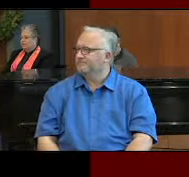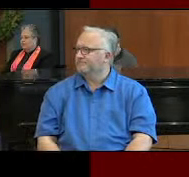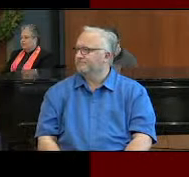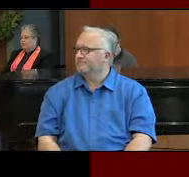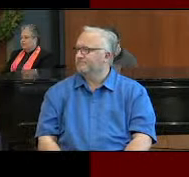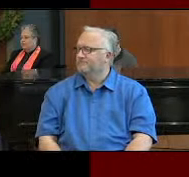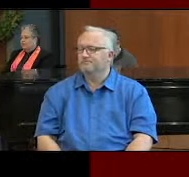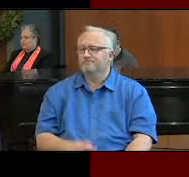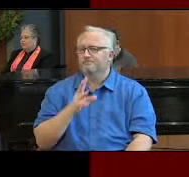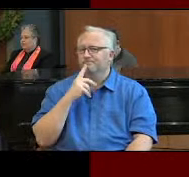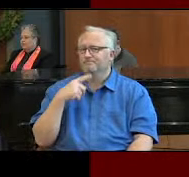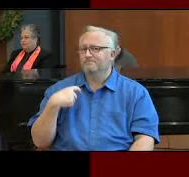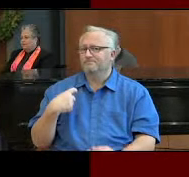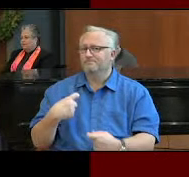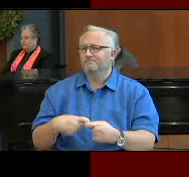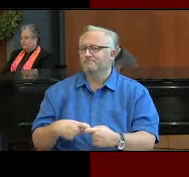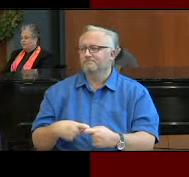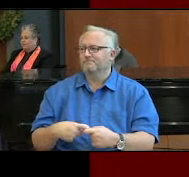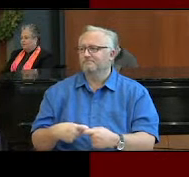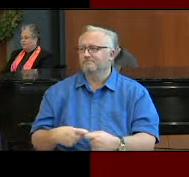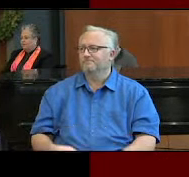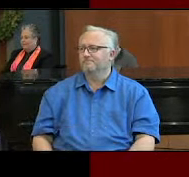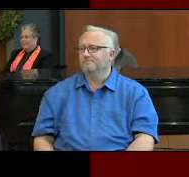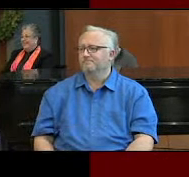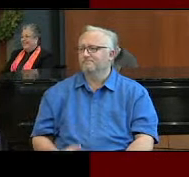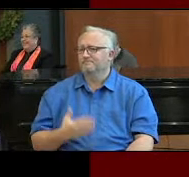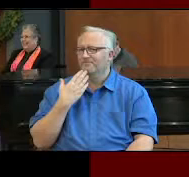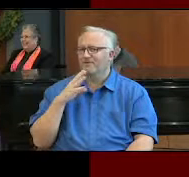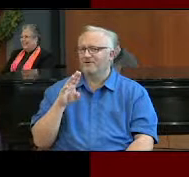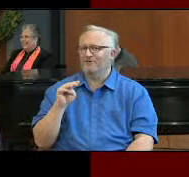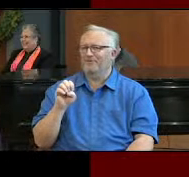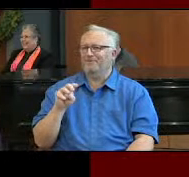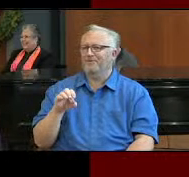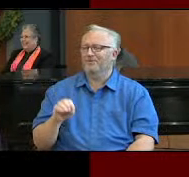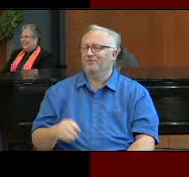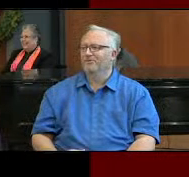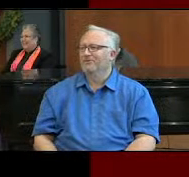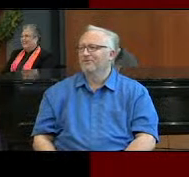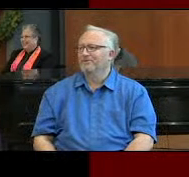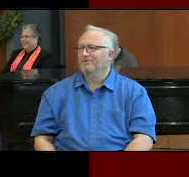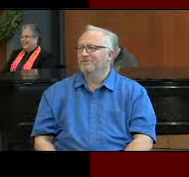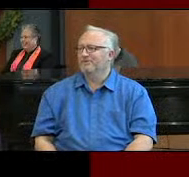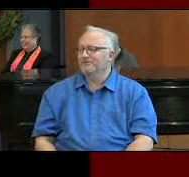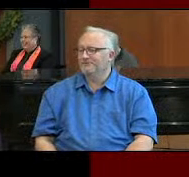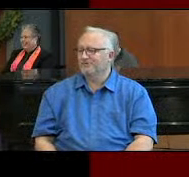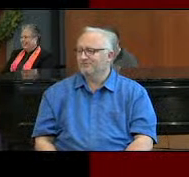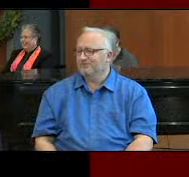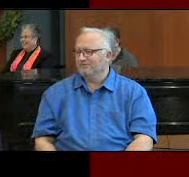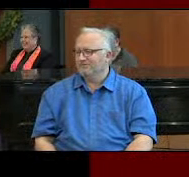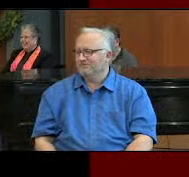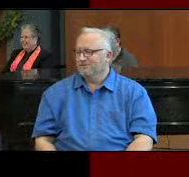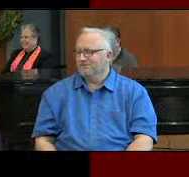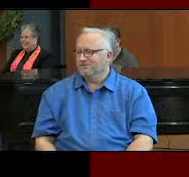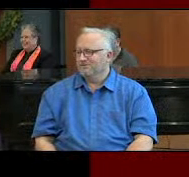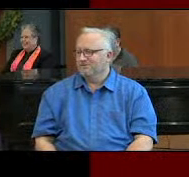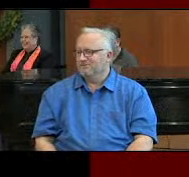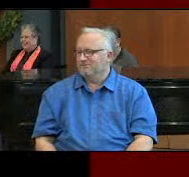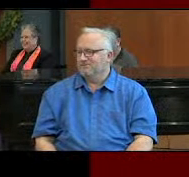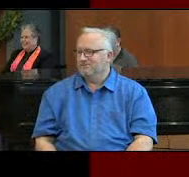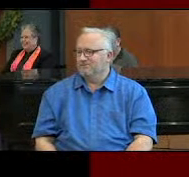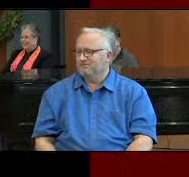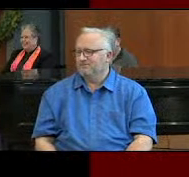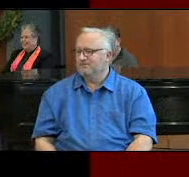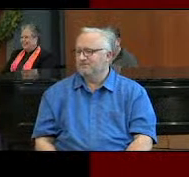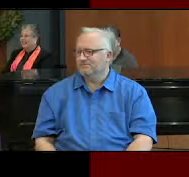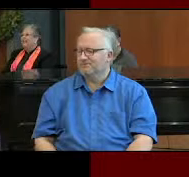Ya están muy aguados. Thank you, amigo. Oh, grabando sonido para comercial. Good.